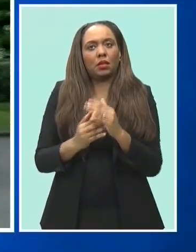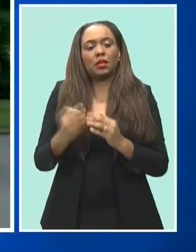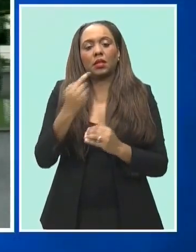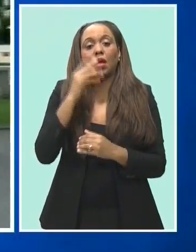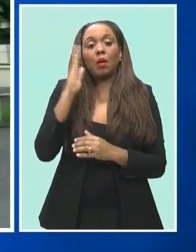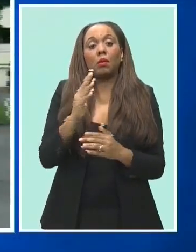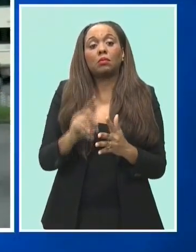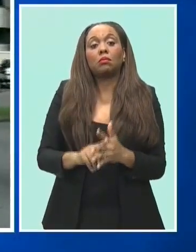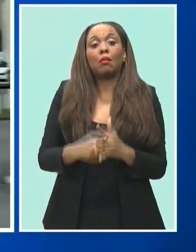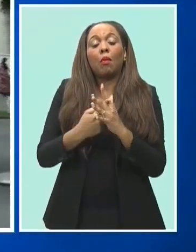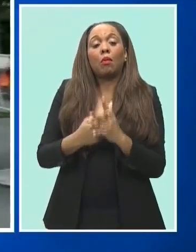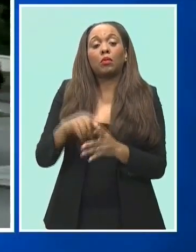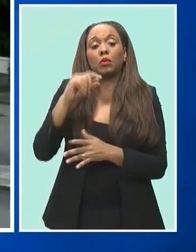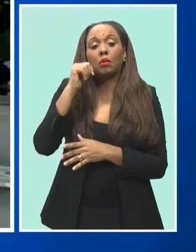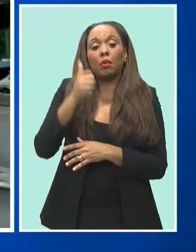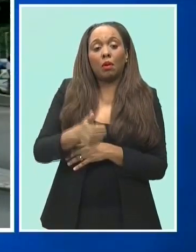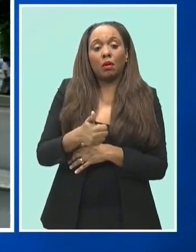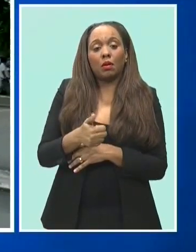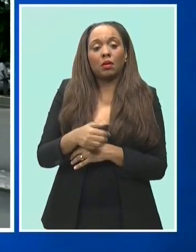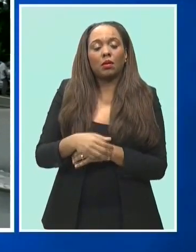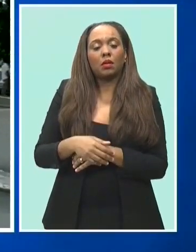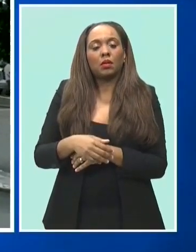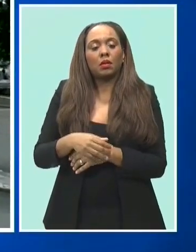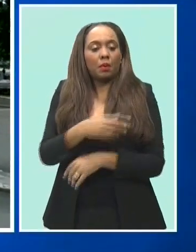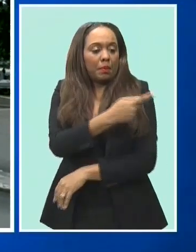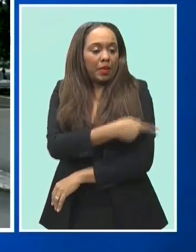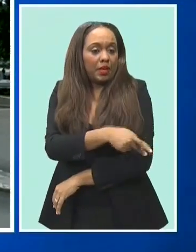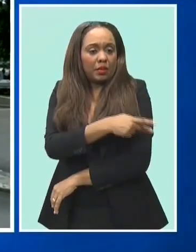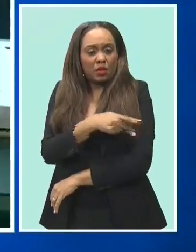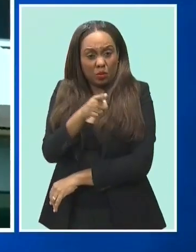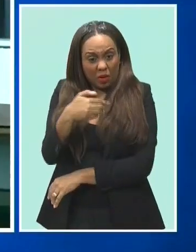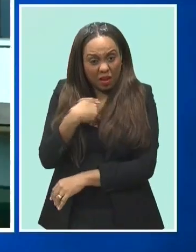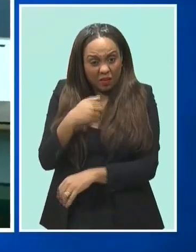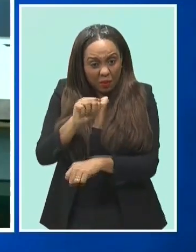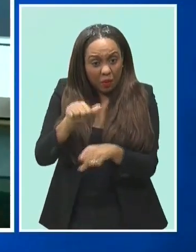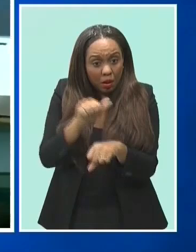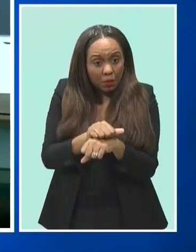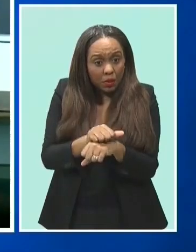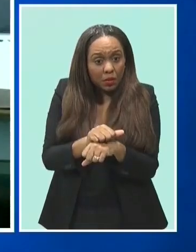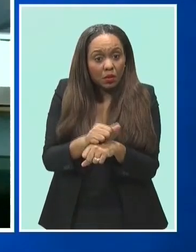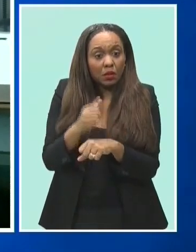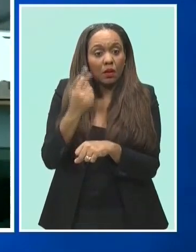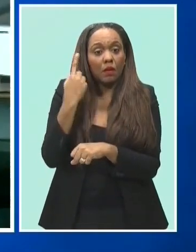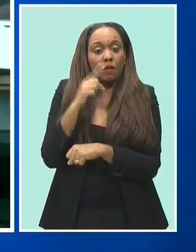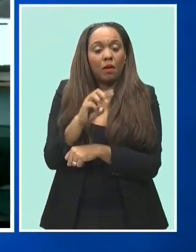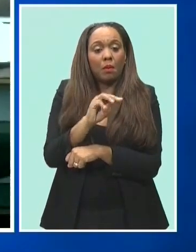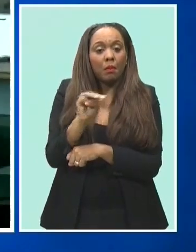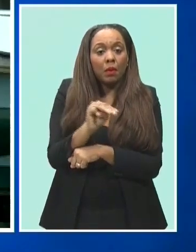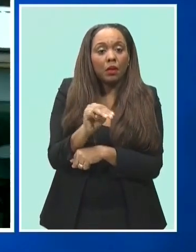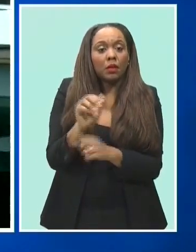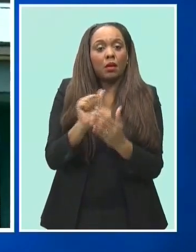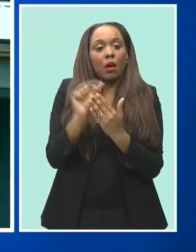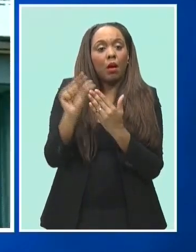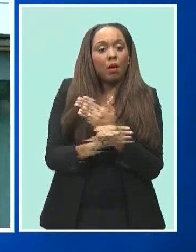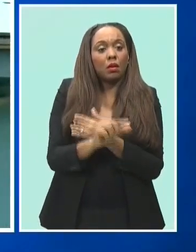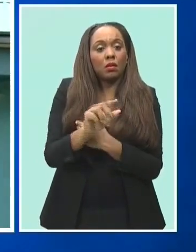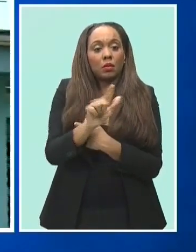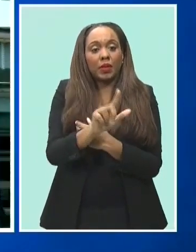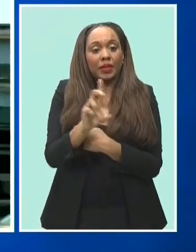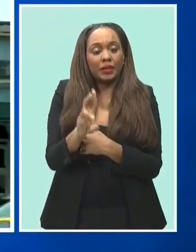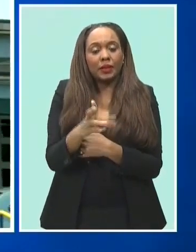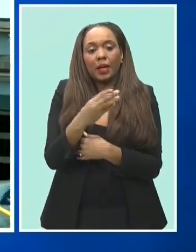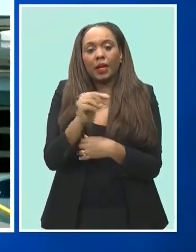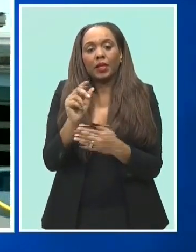tomorrow following the passage of Tropical Storm Dorian. Patients with appointments scheduled for Monday, August 26th and Tuesday,